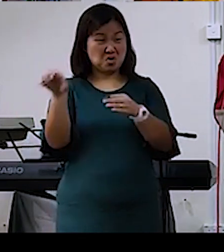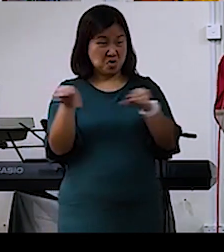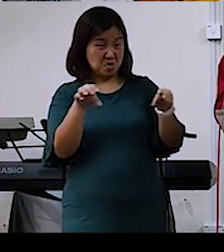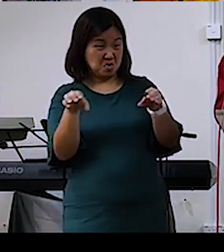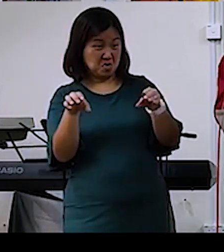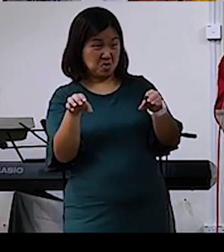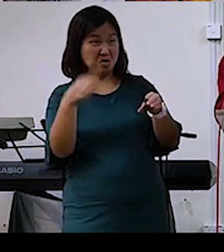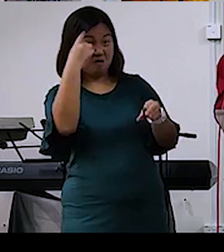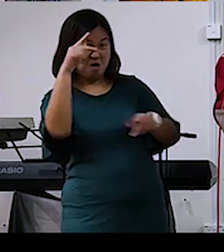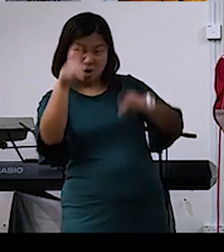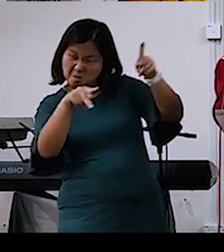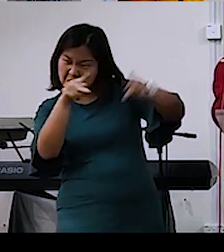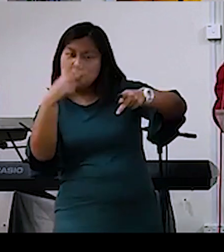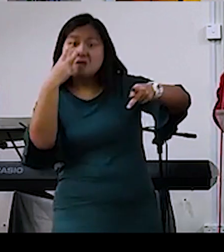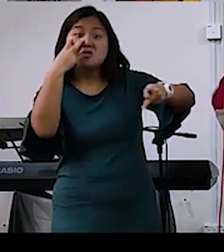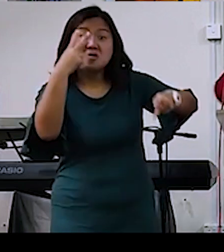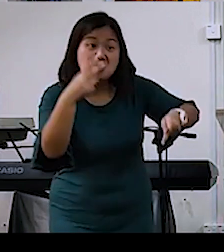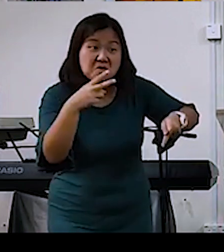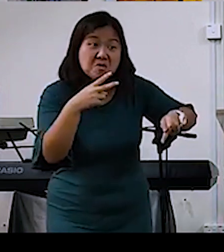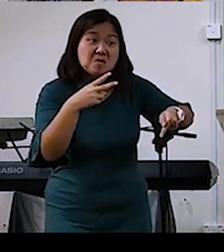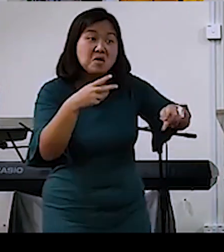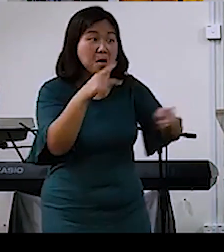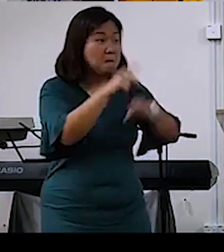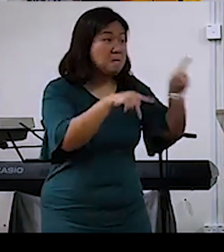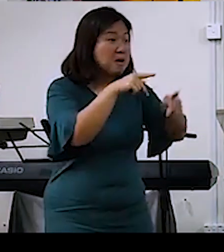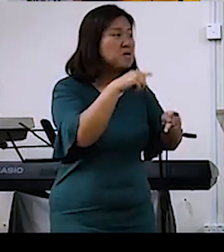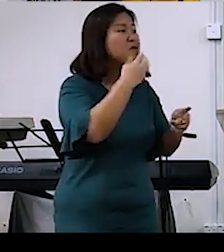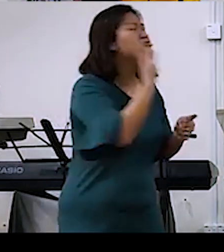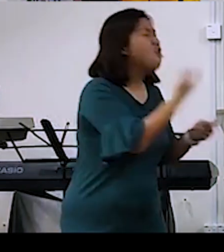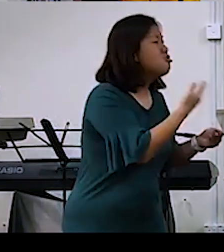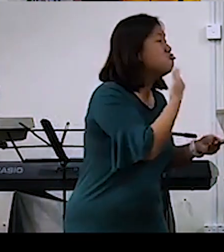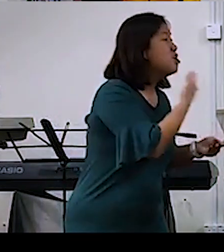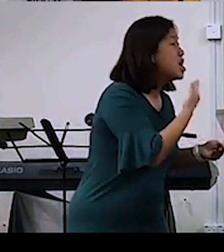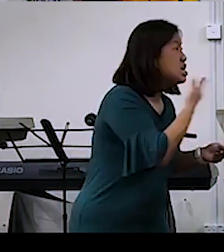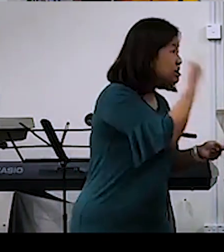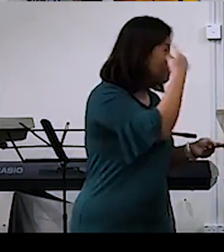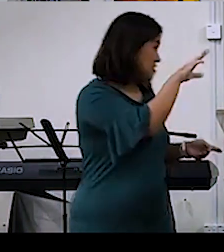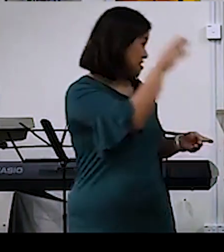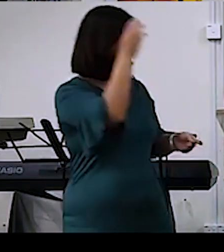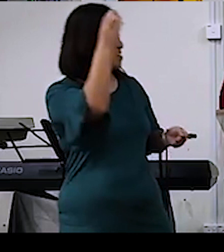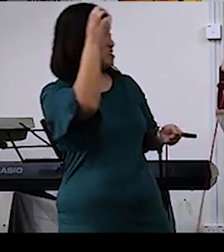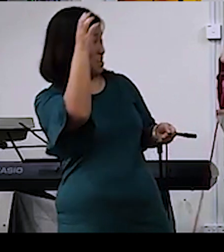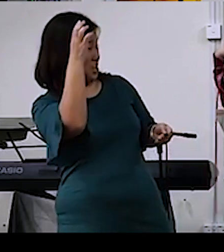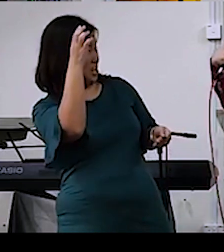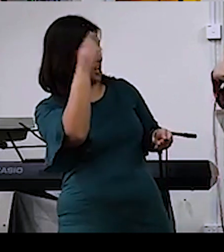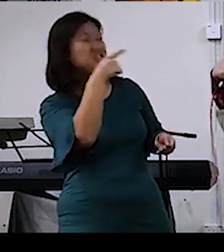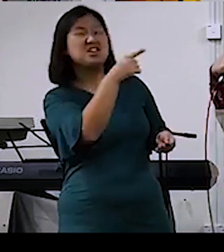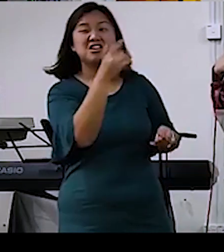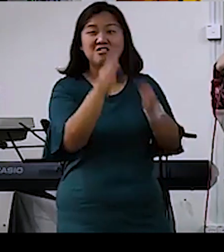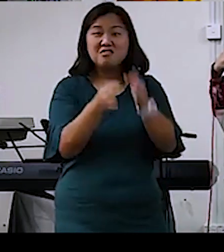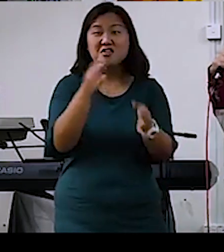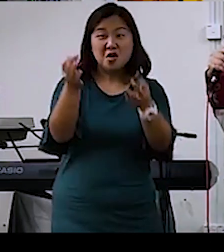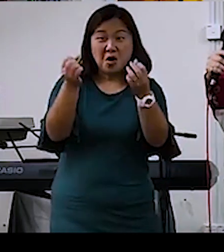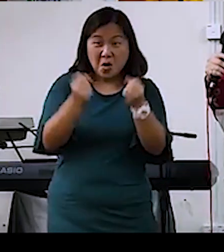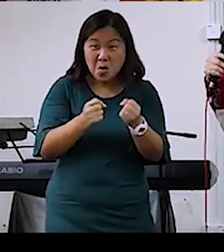to see, for people to say, thank you very much for your huai, if you want people to praise you,